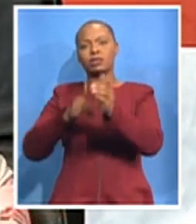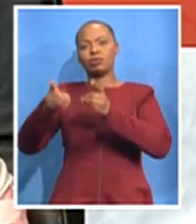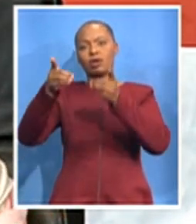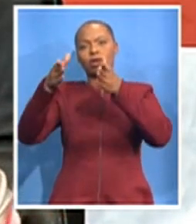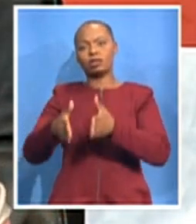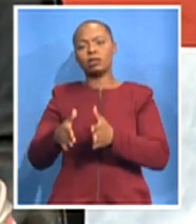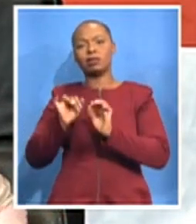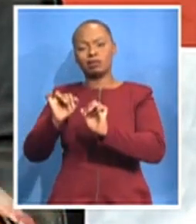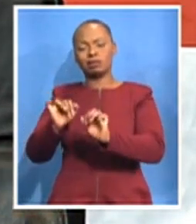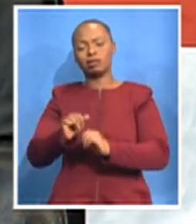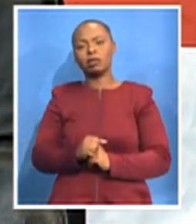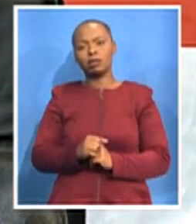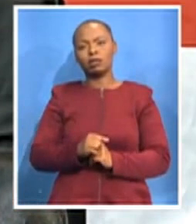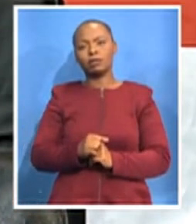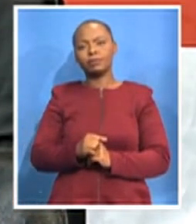Deradia.